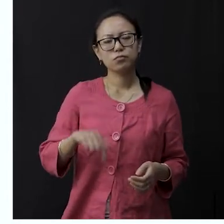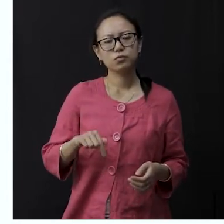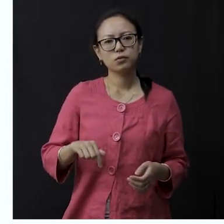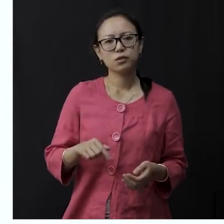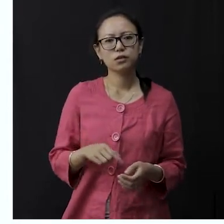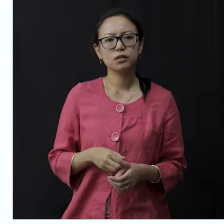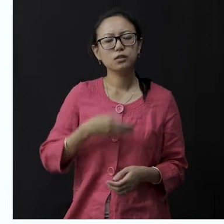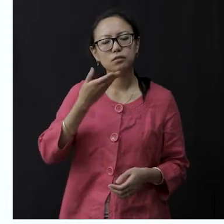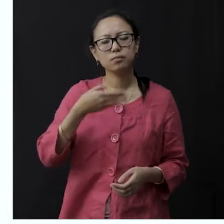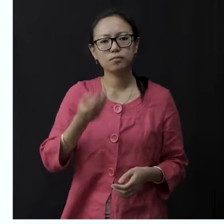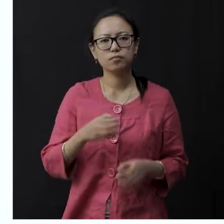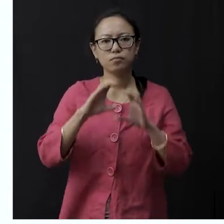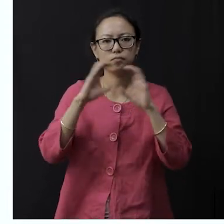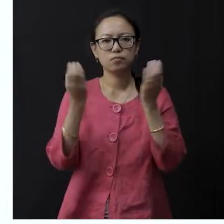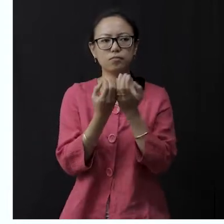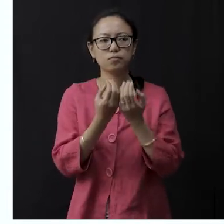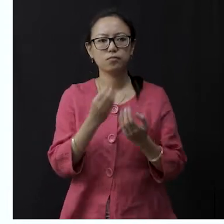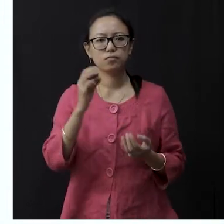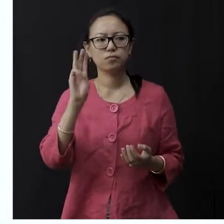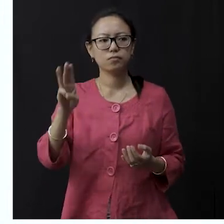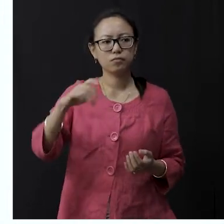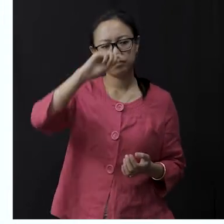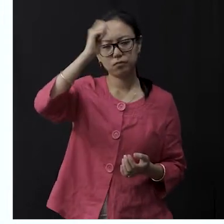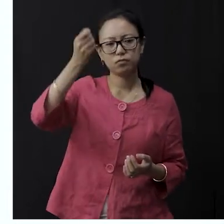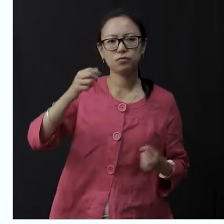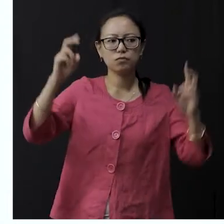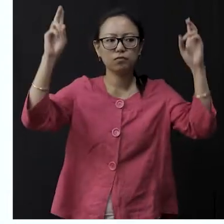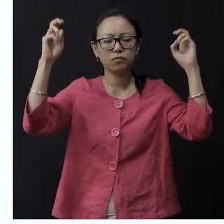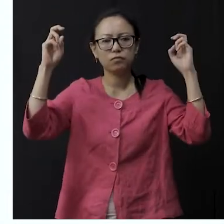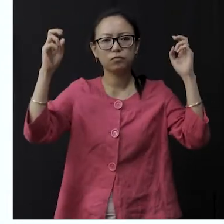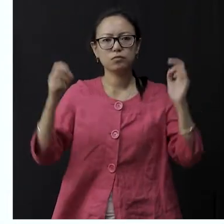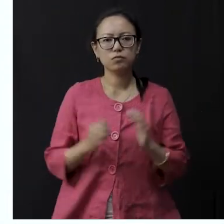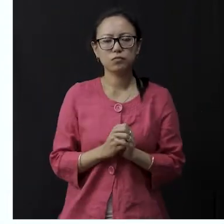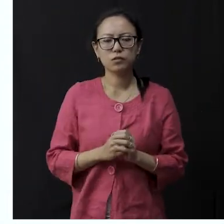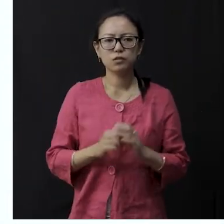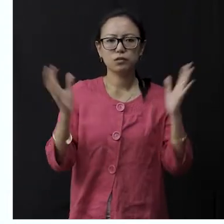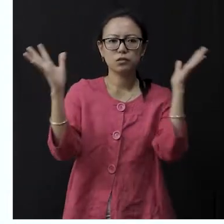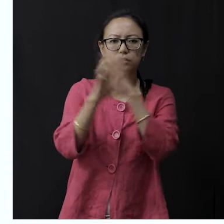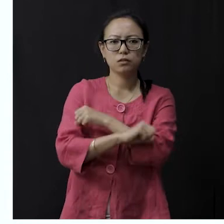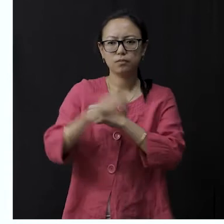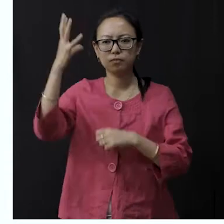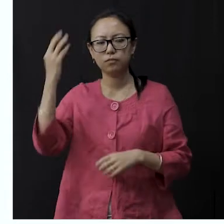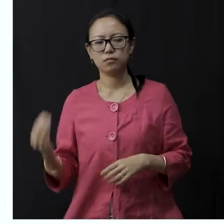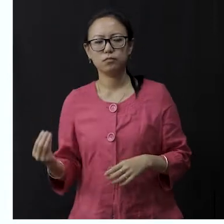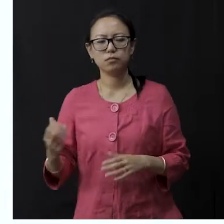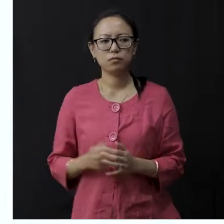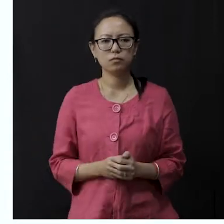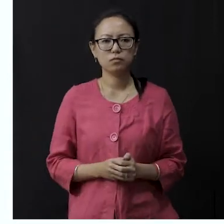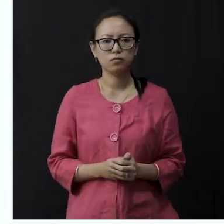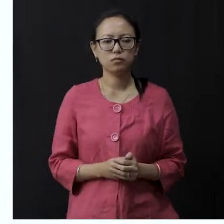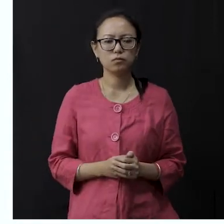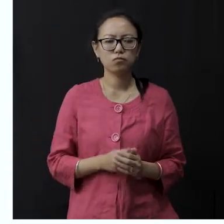6, English chapter 6, that is In the Dark Night. This is a poem and today we will be reading about